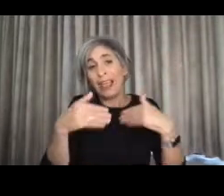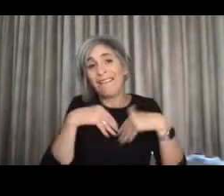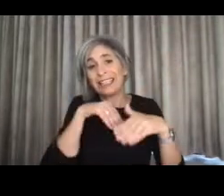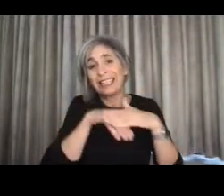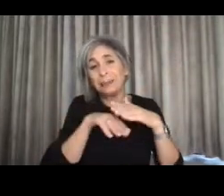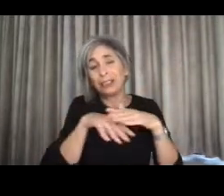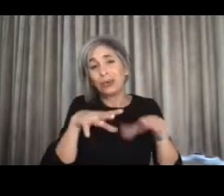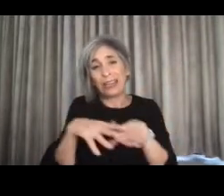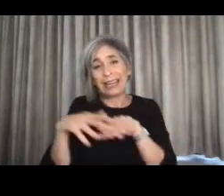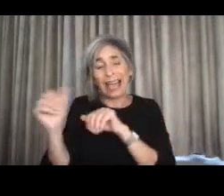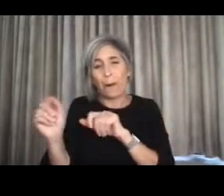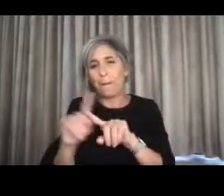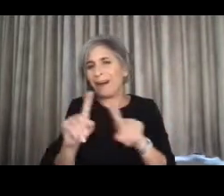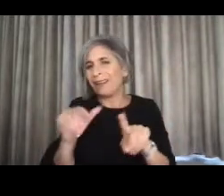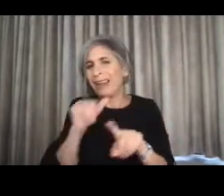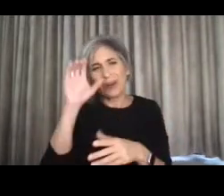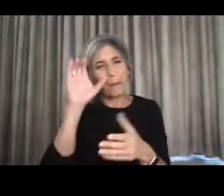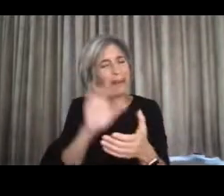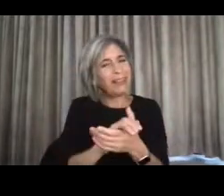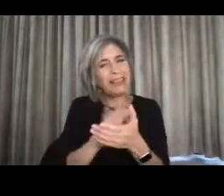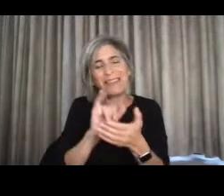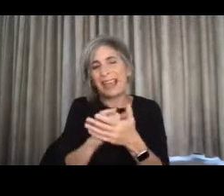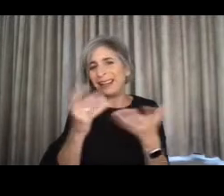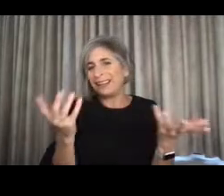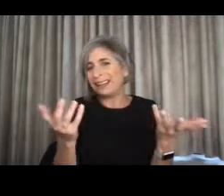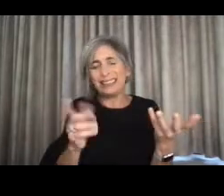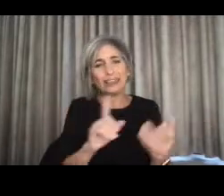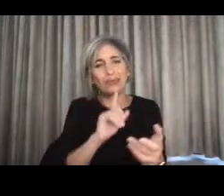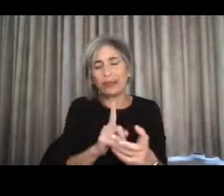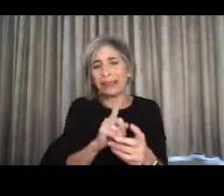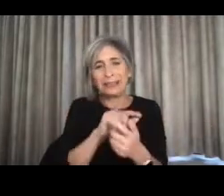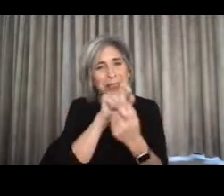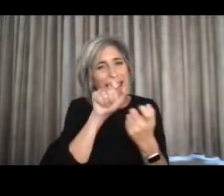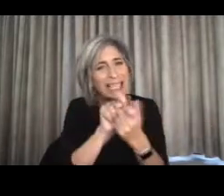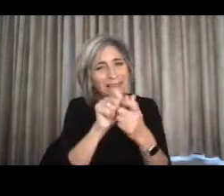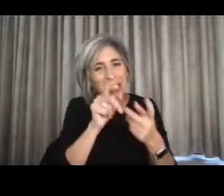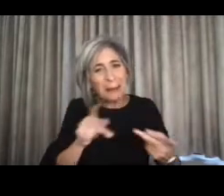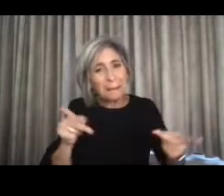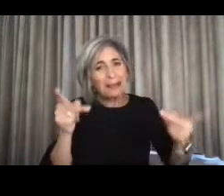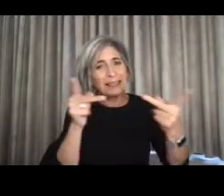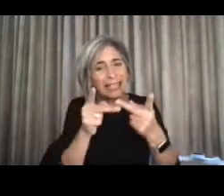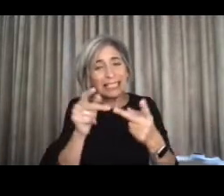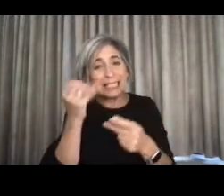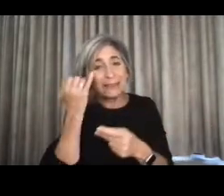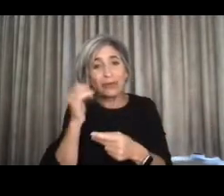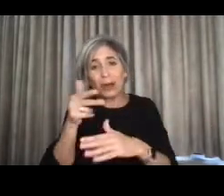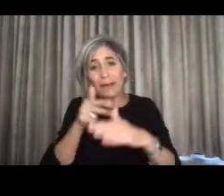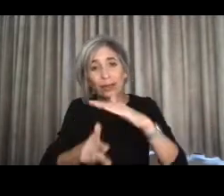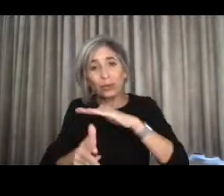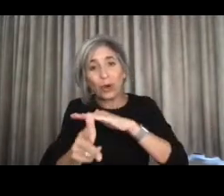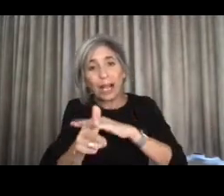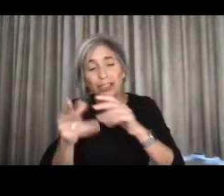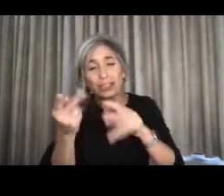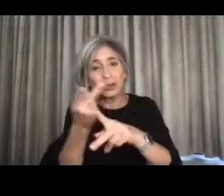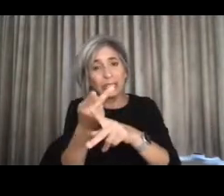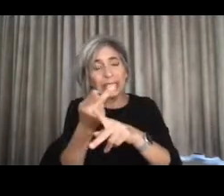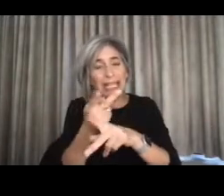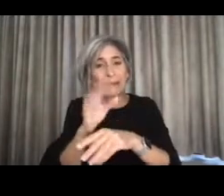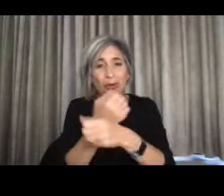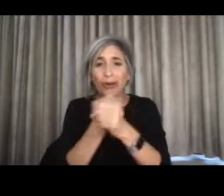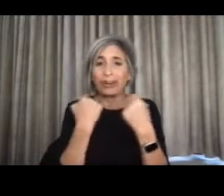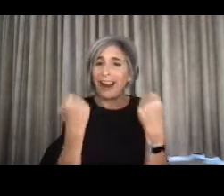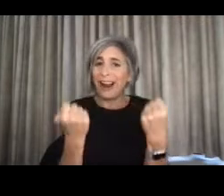But I don't believe that there is a certain place, if you do not have a garage, where you should secure your